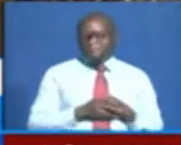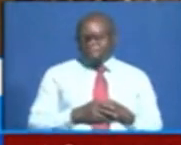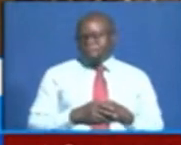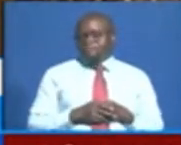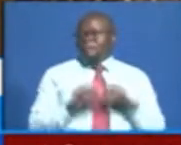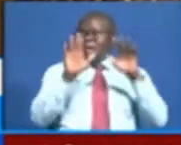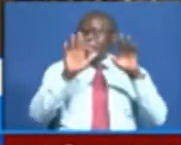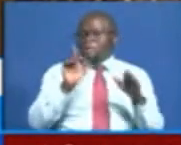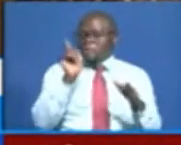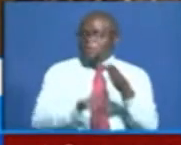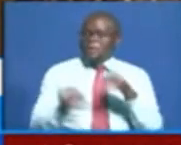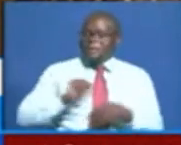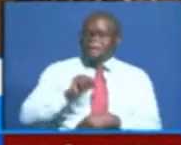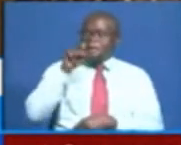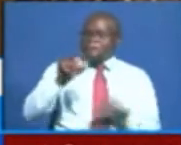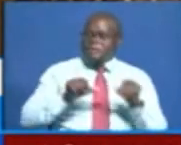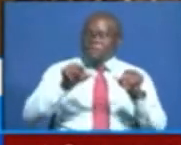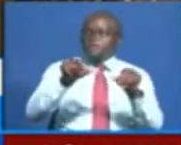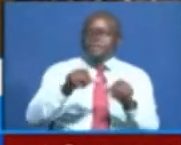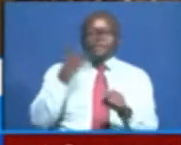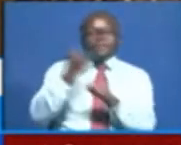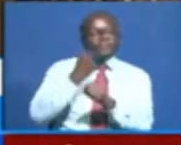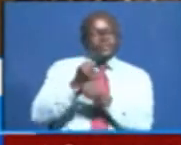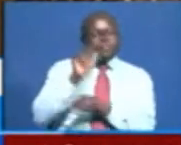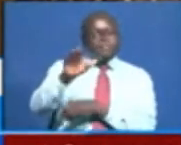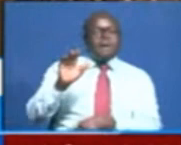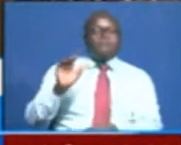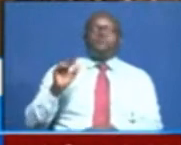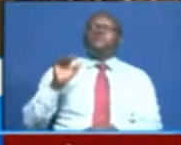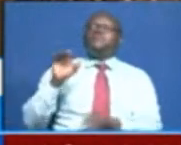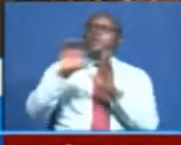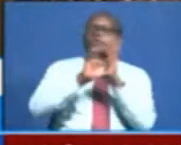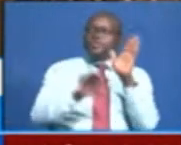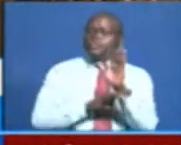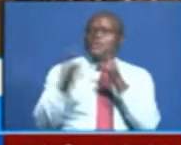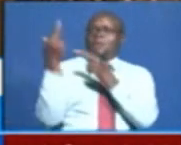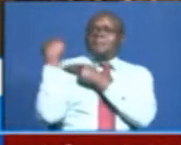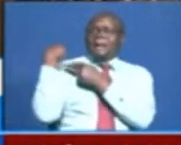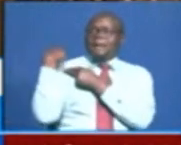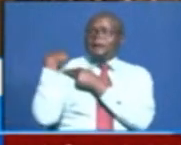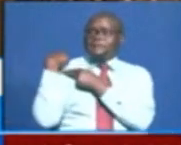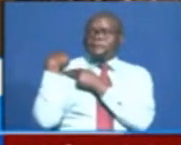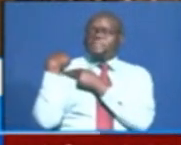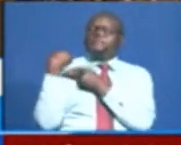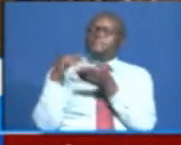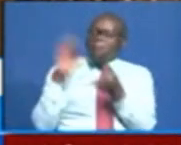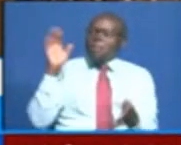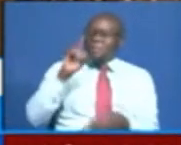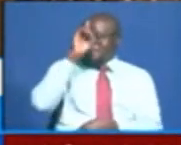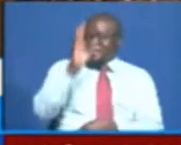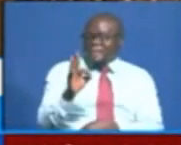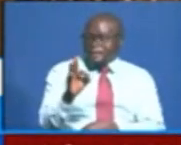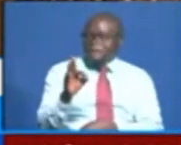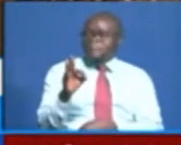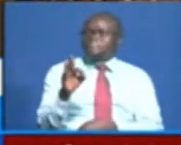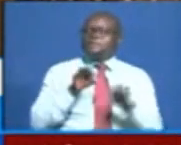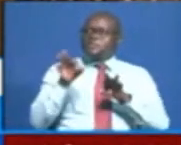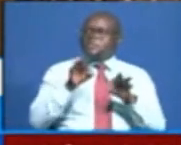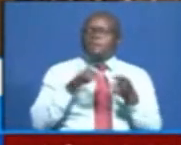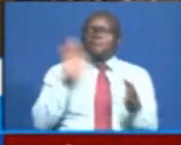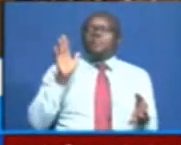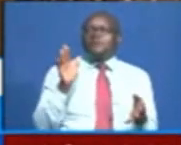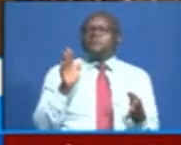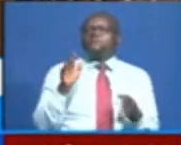the Senate must continue to play its constitutional mandate and role more vigorously. Just to reiterate and